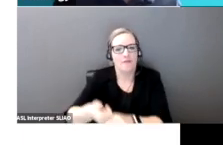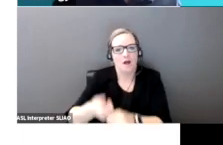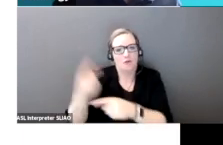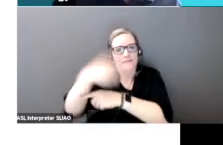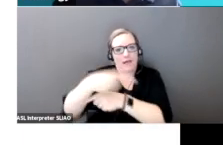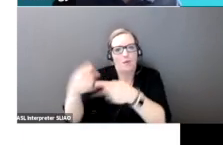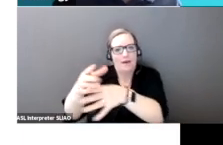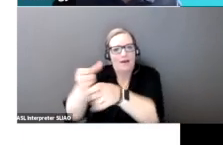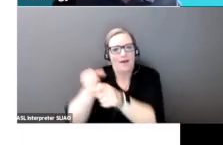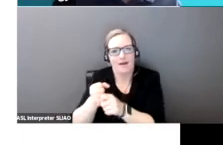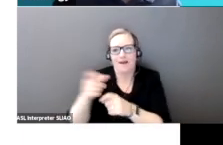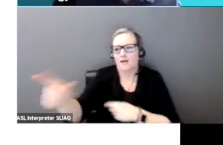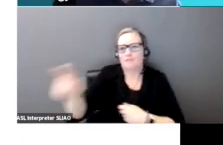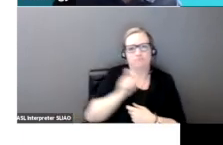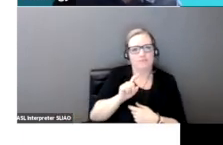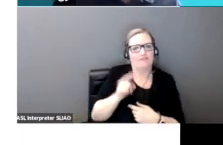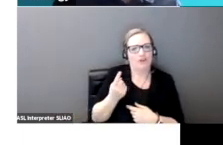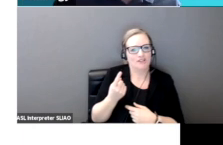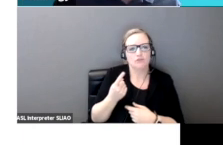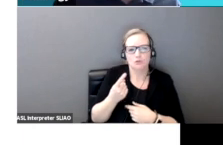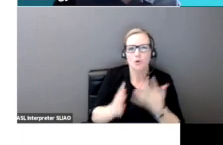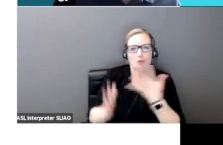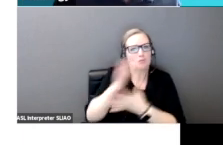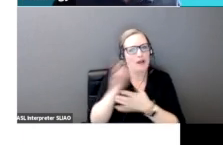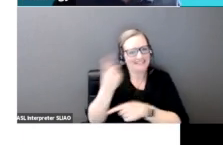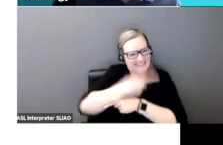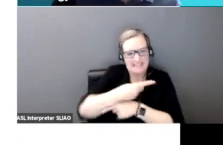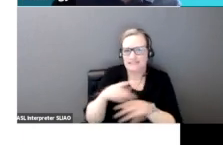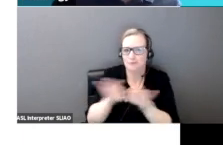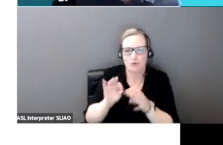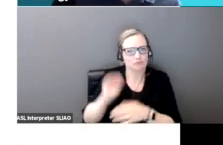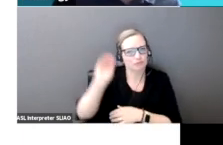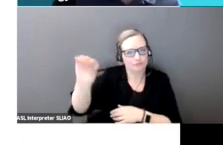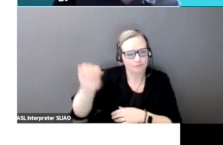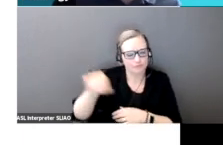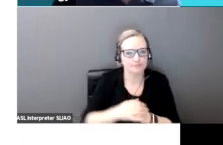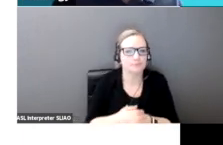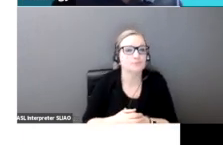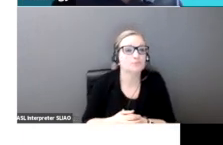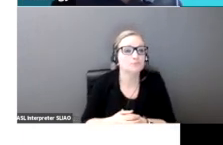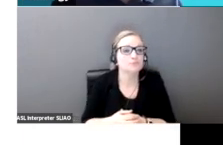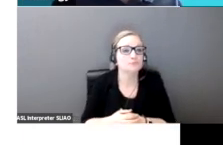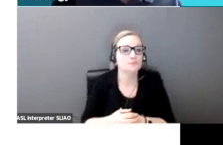process that tracks IP in your organization. So when you have